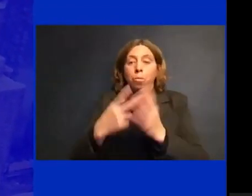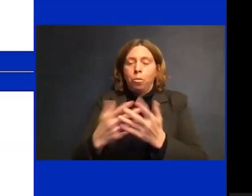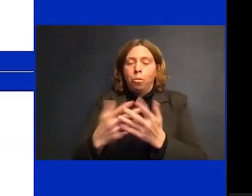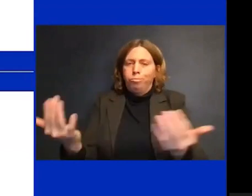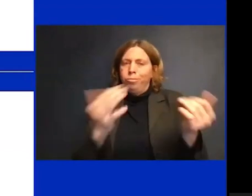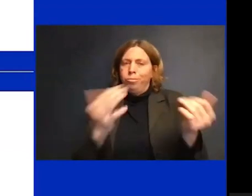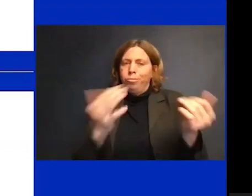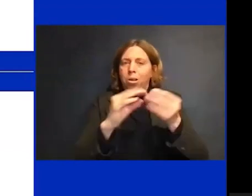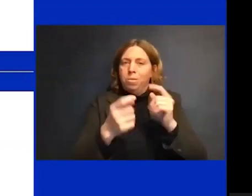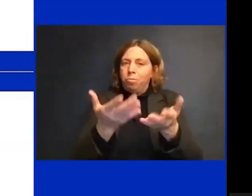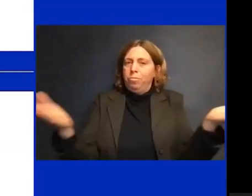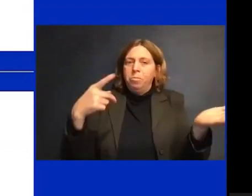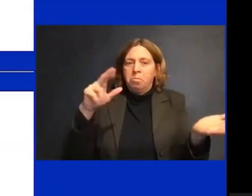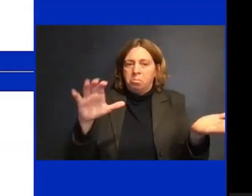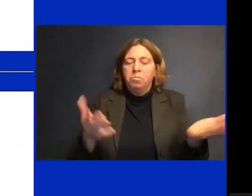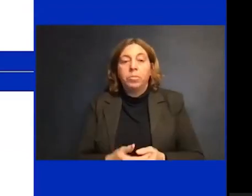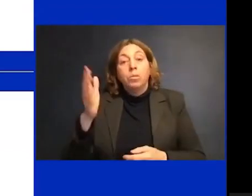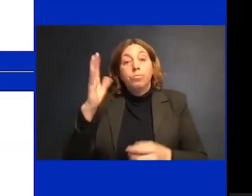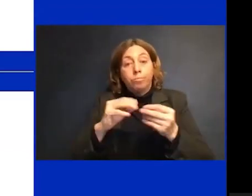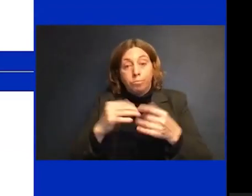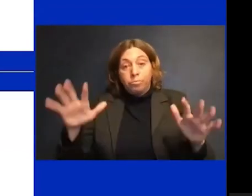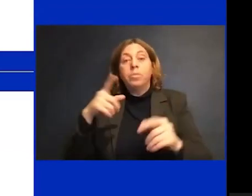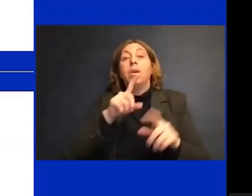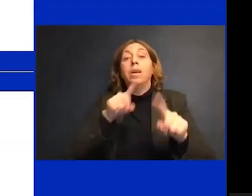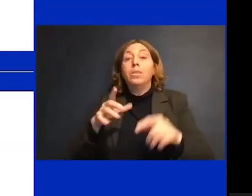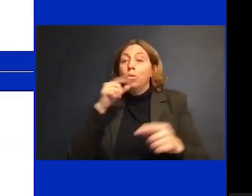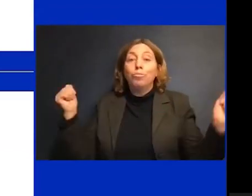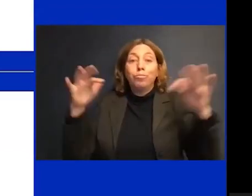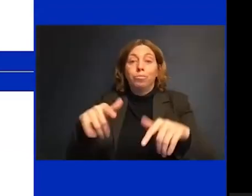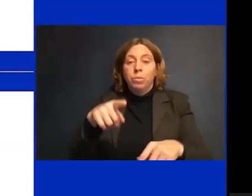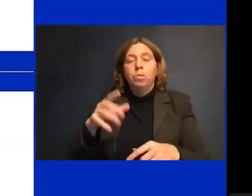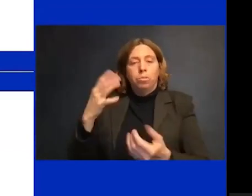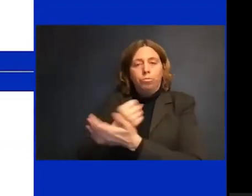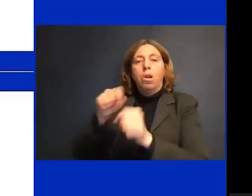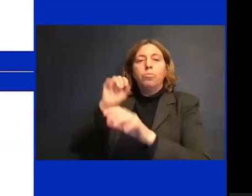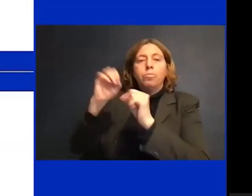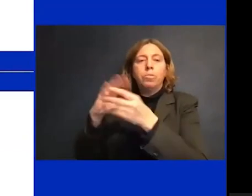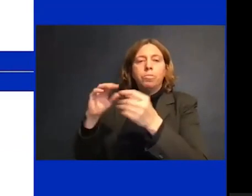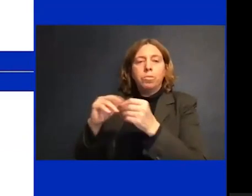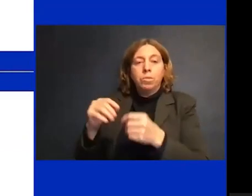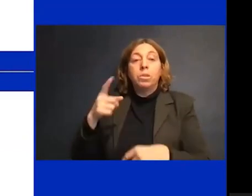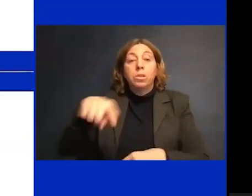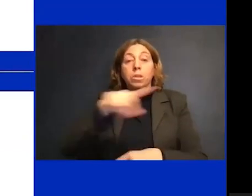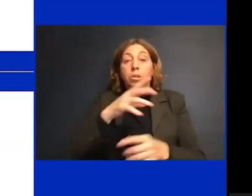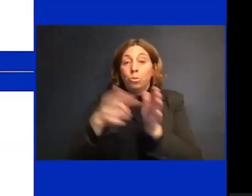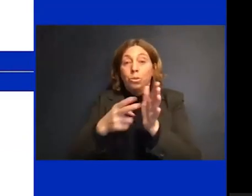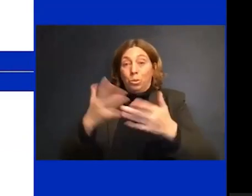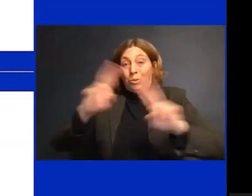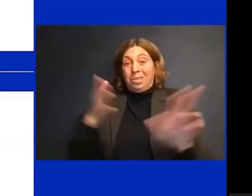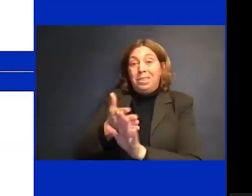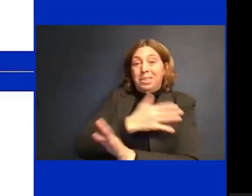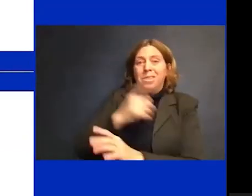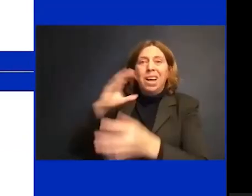Following this presentation, attendees will have the opportunity to provide comments. For those who have pre-registered to provide a